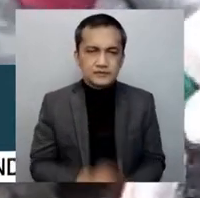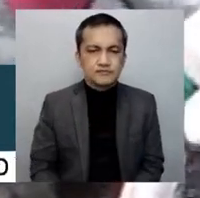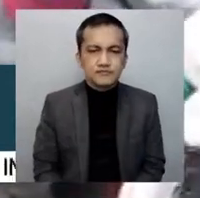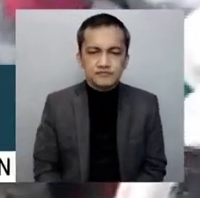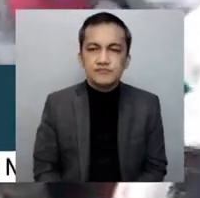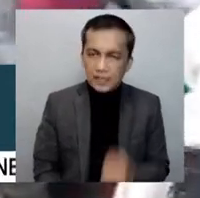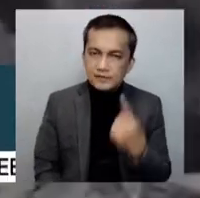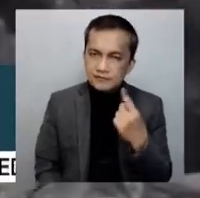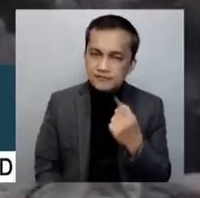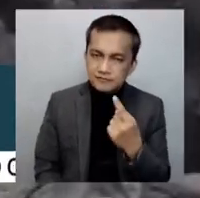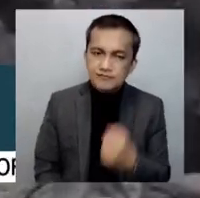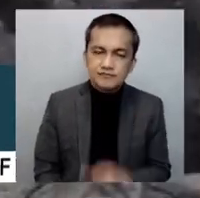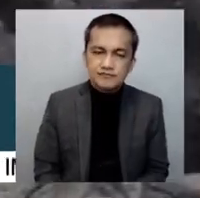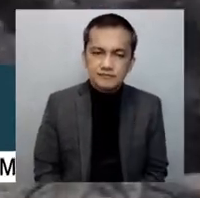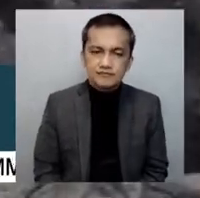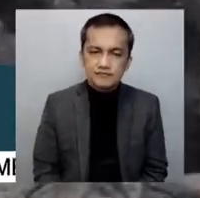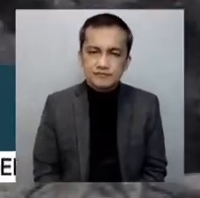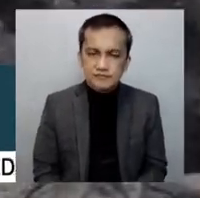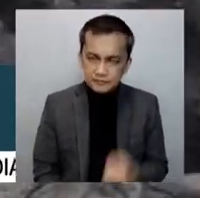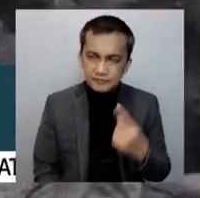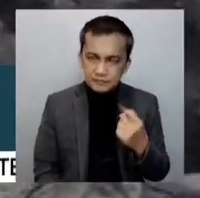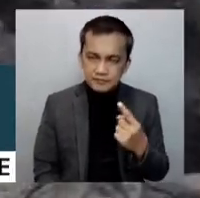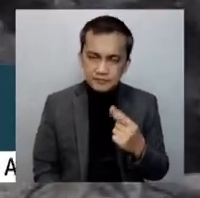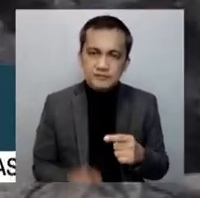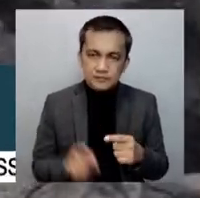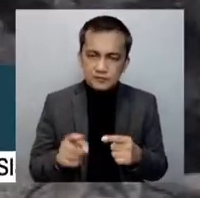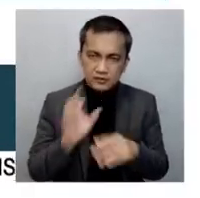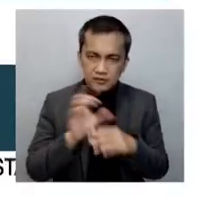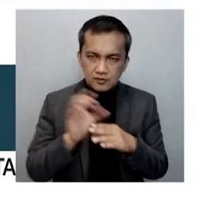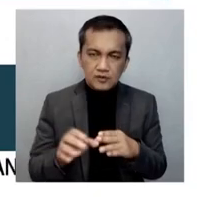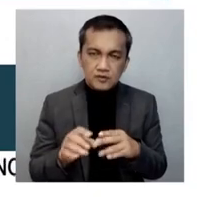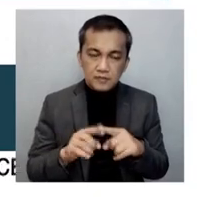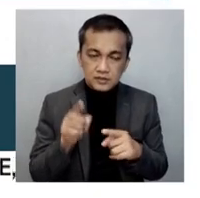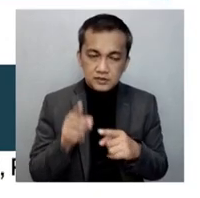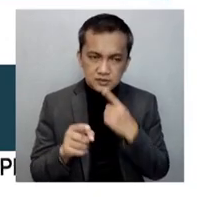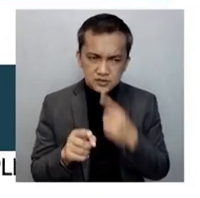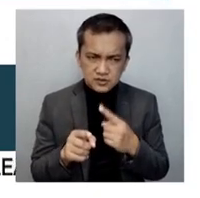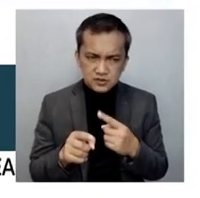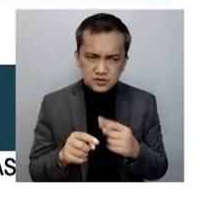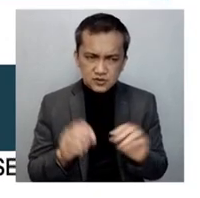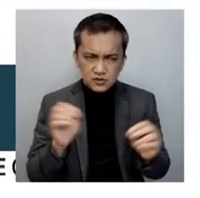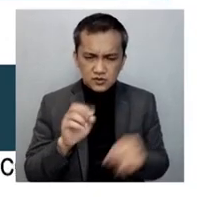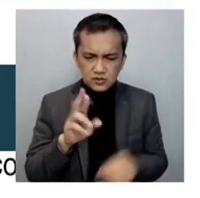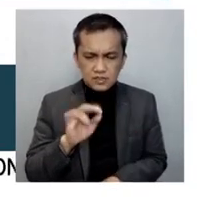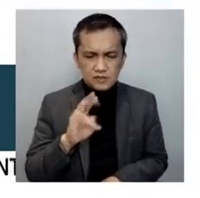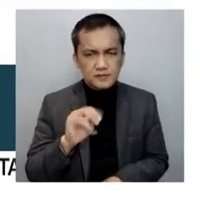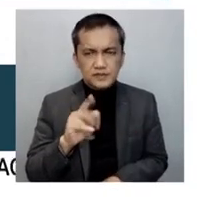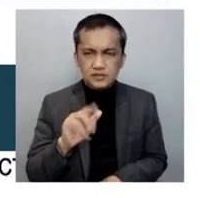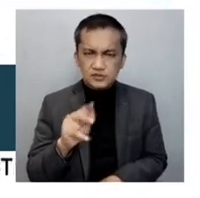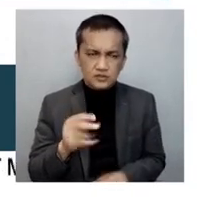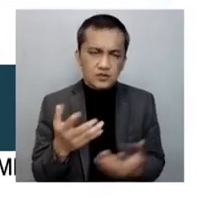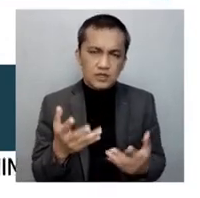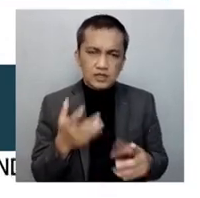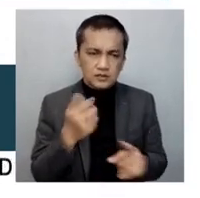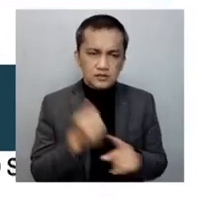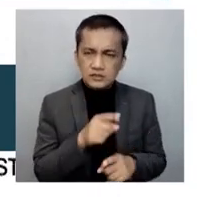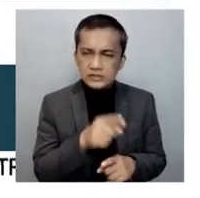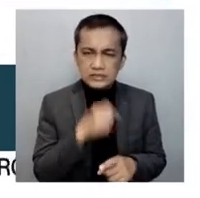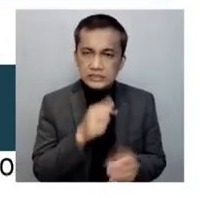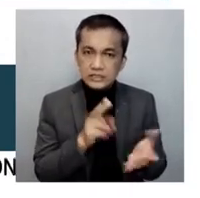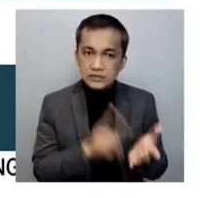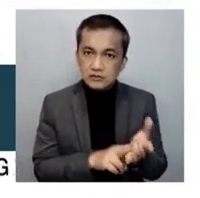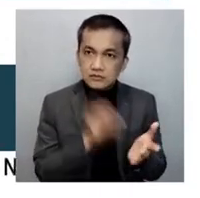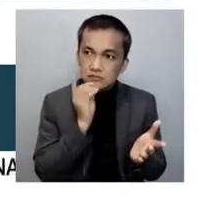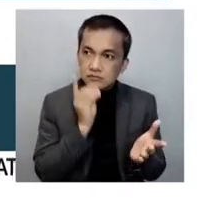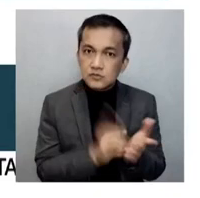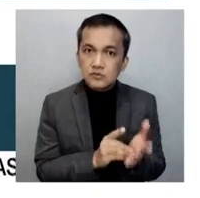but that. But I listen to them. That completely. But when you say now that there are no ramifications, no implications, if she doesn't sign that document,